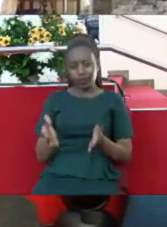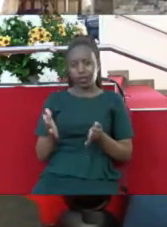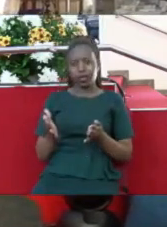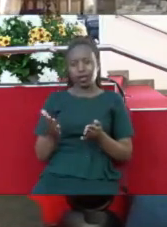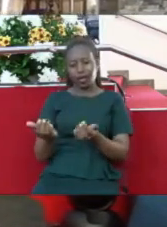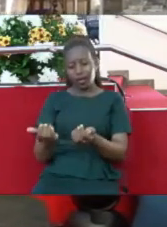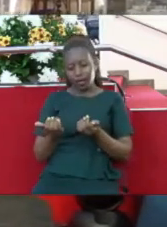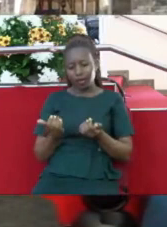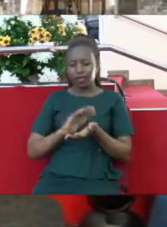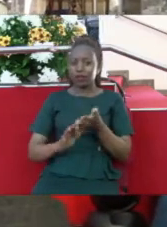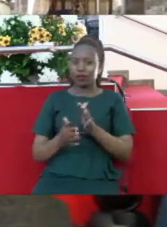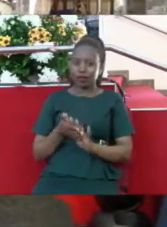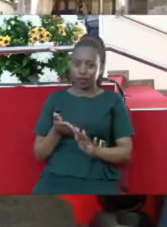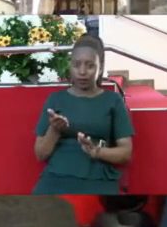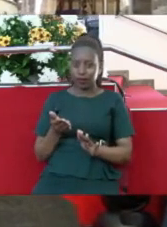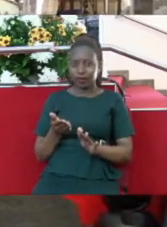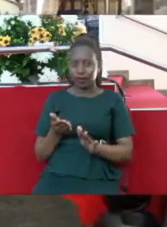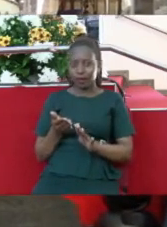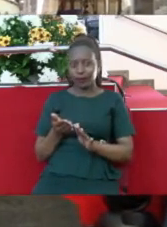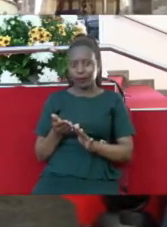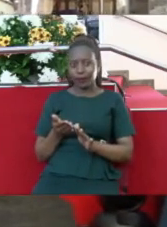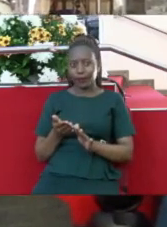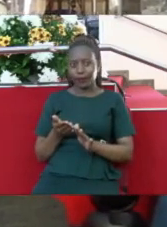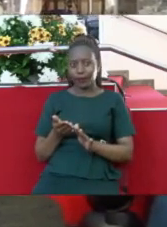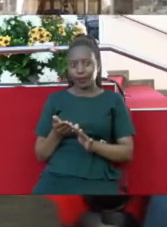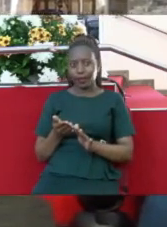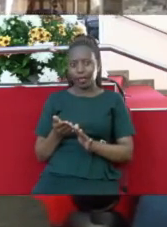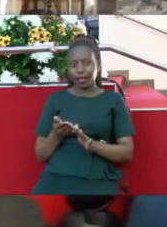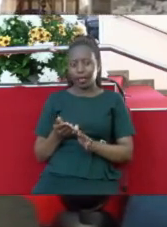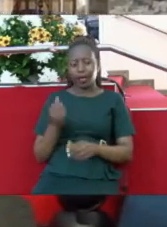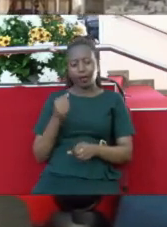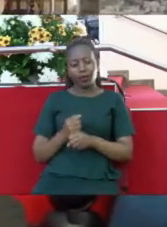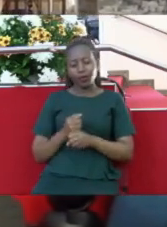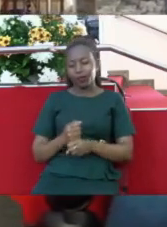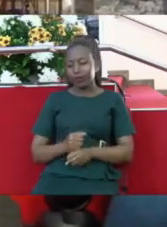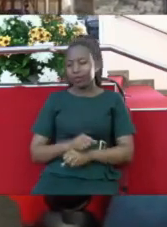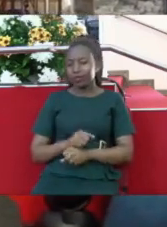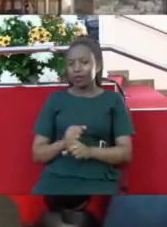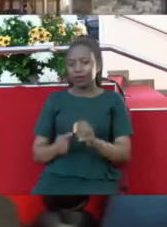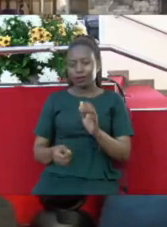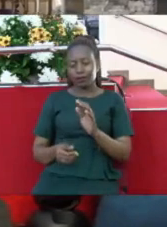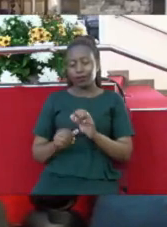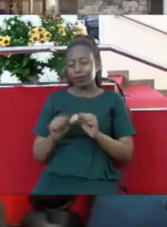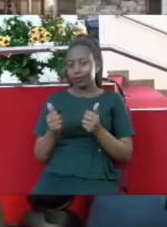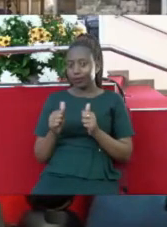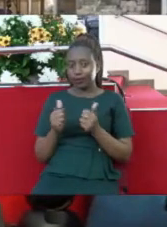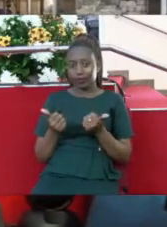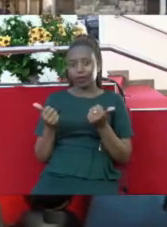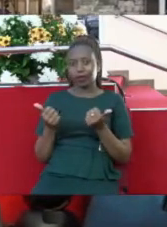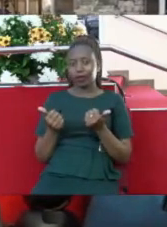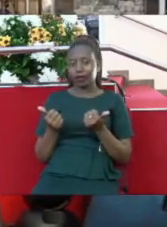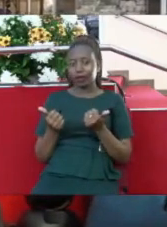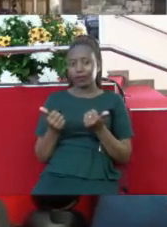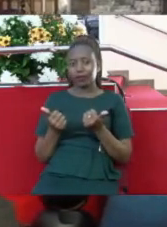be forgiven? Ambaye anahitaji kusamehewa. And we do it. I do it. You ought to do it. Nafanya na